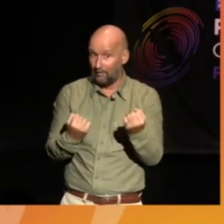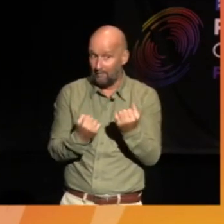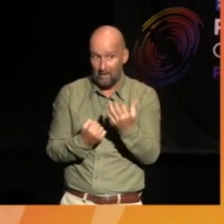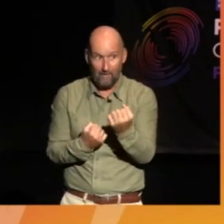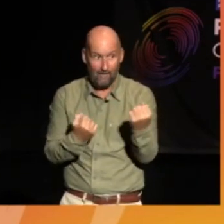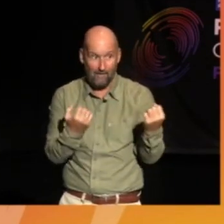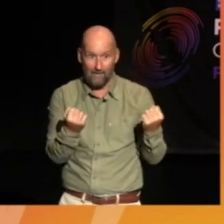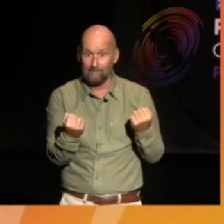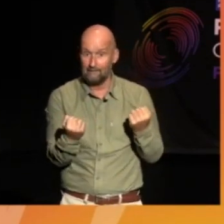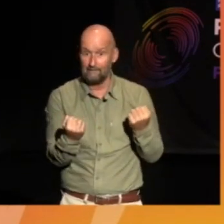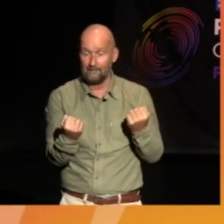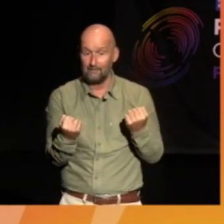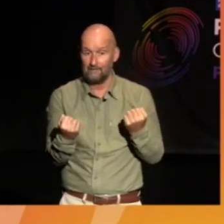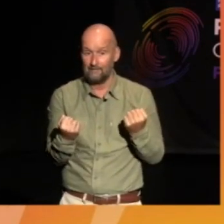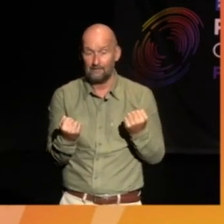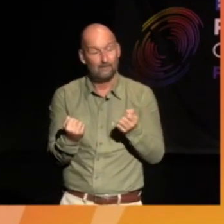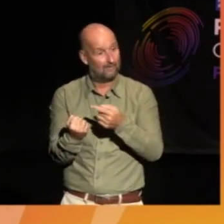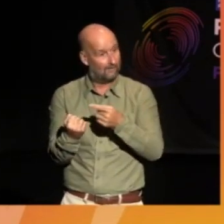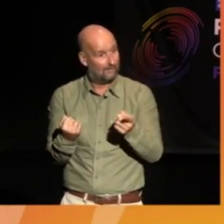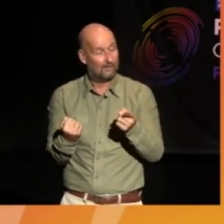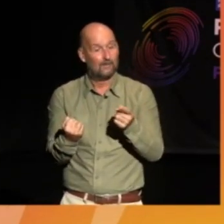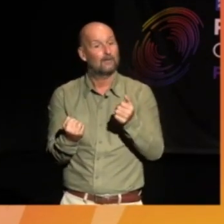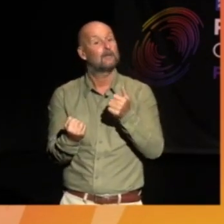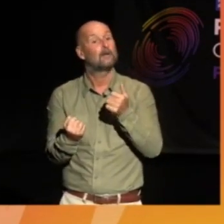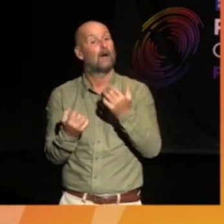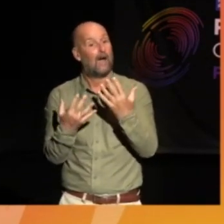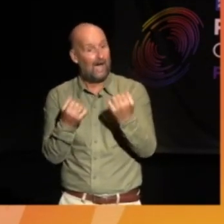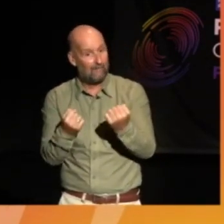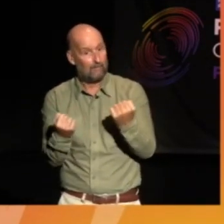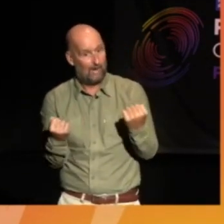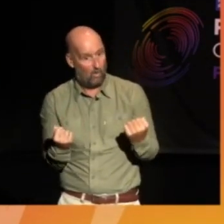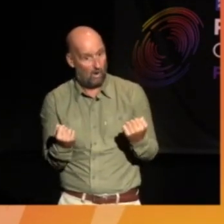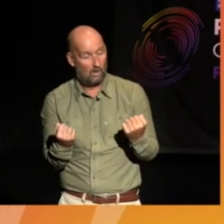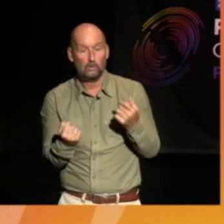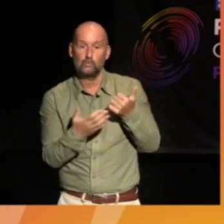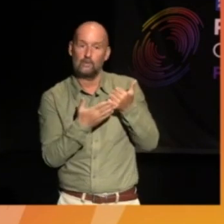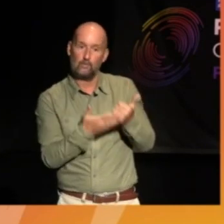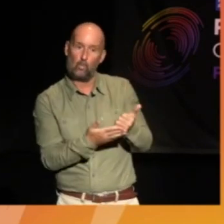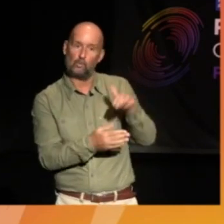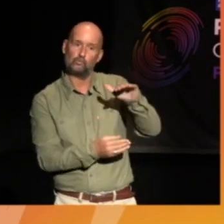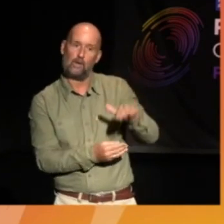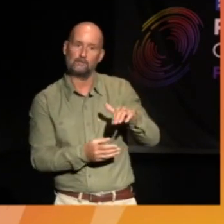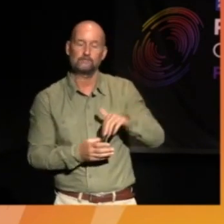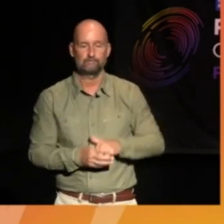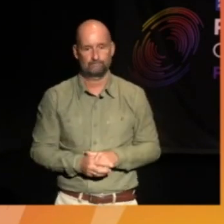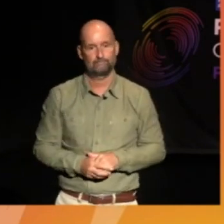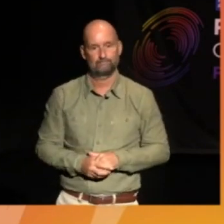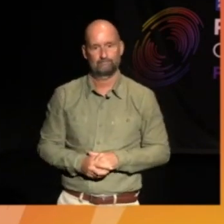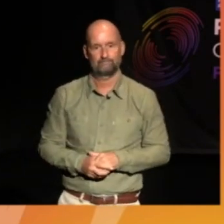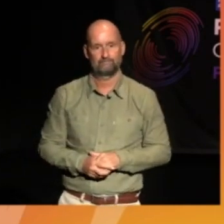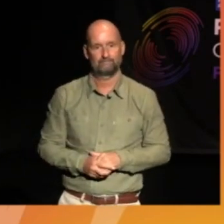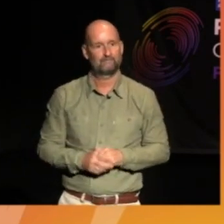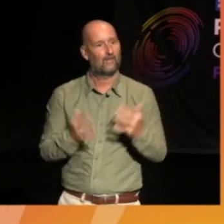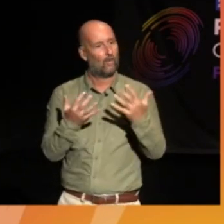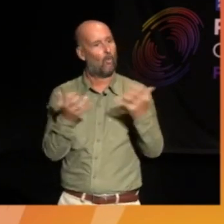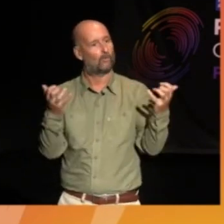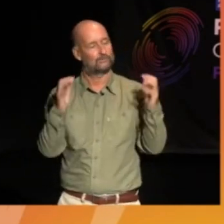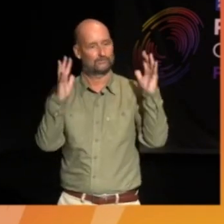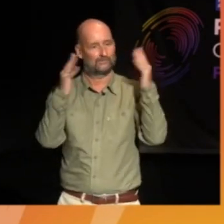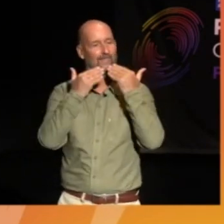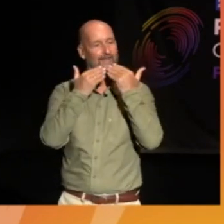within, and that power should be used for the betterment of childhood. Can we put the lights up on the audience?